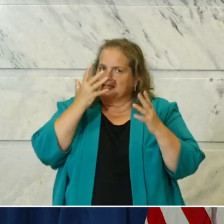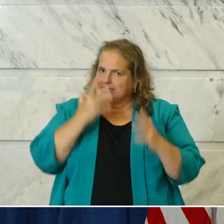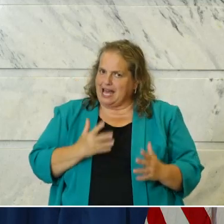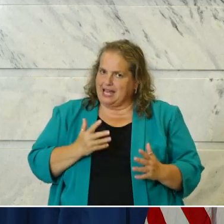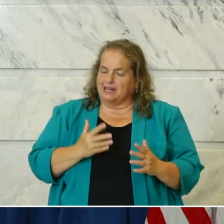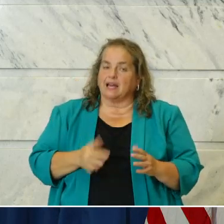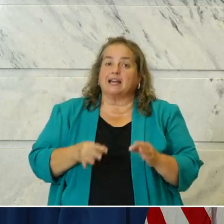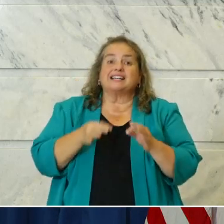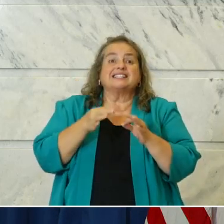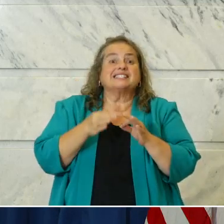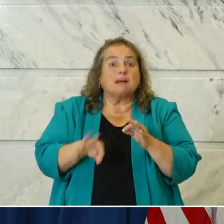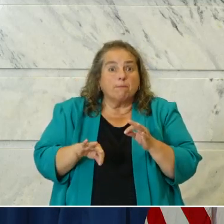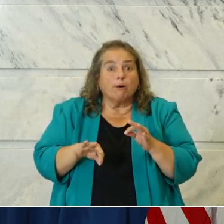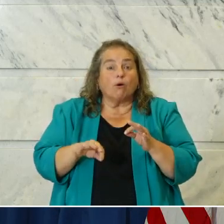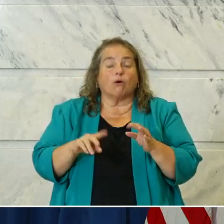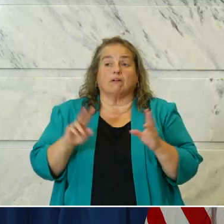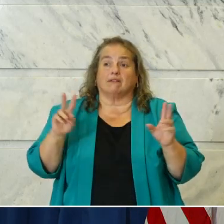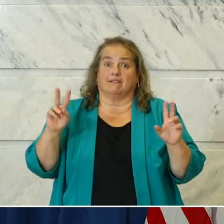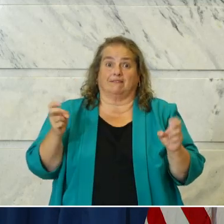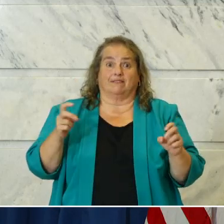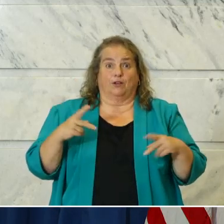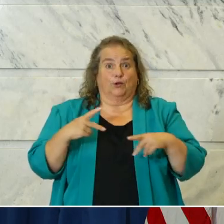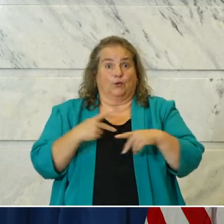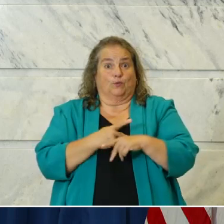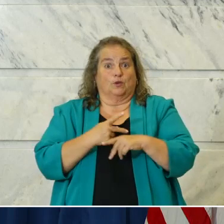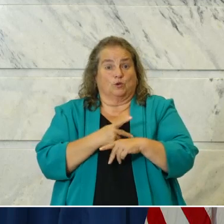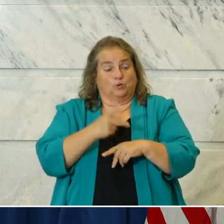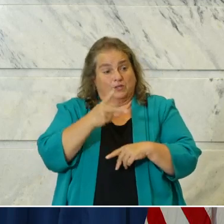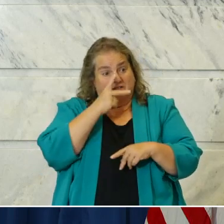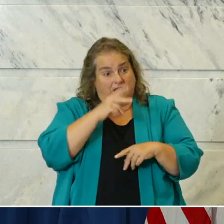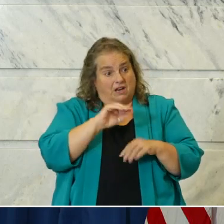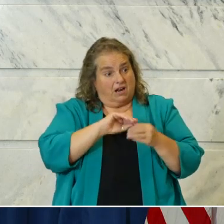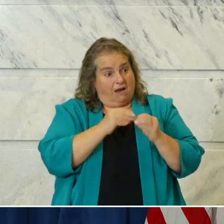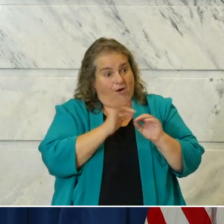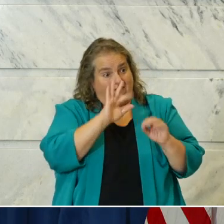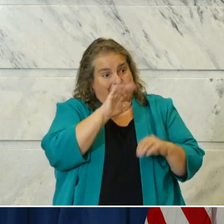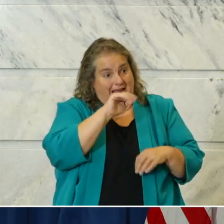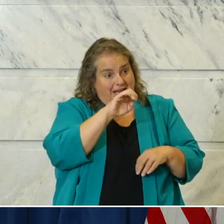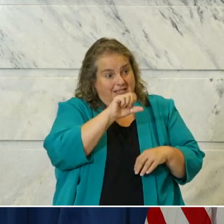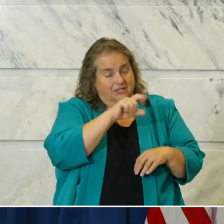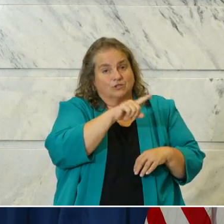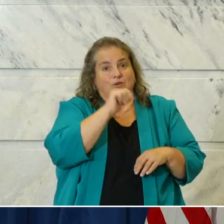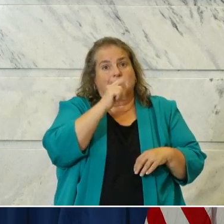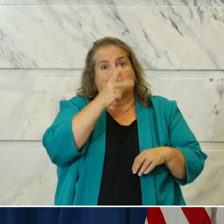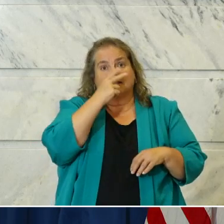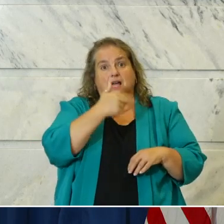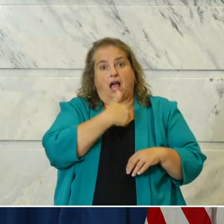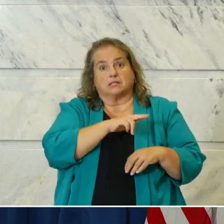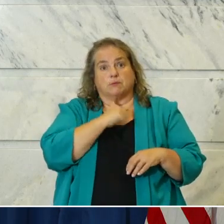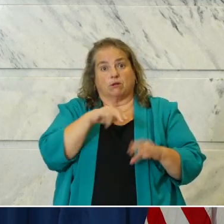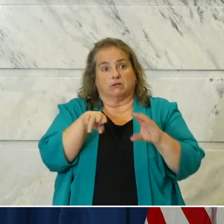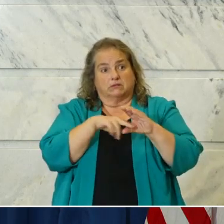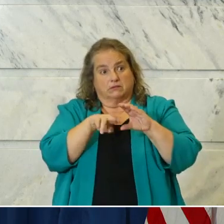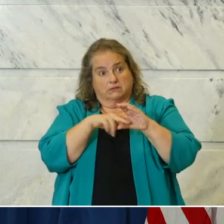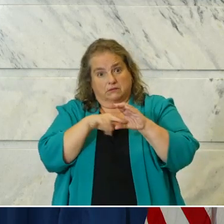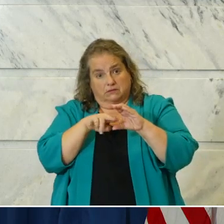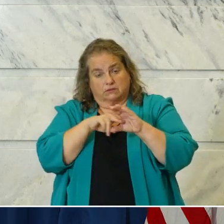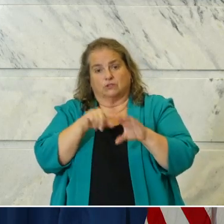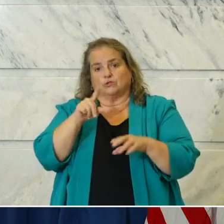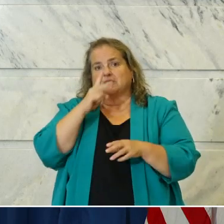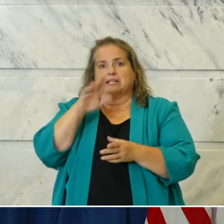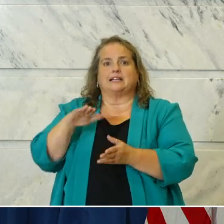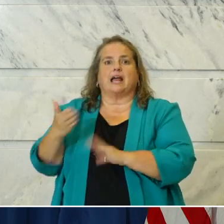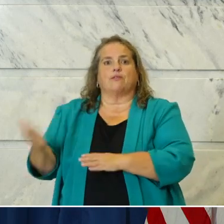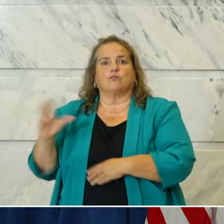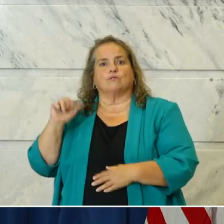equation. When we see total number of cases, you can even see the hospitalization rate, and then you can see the mortality